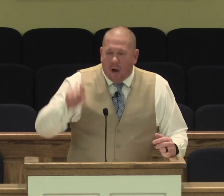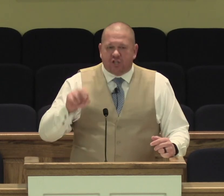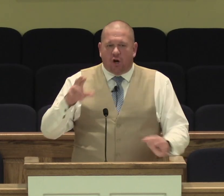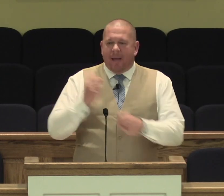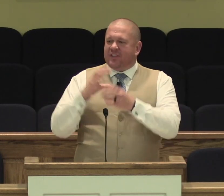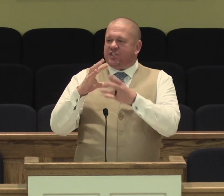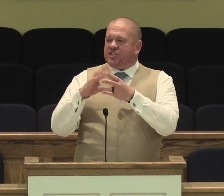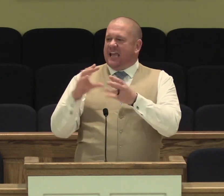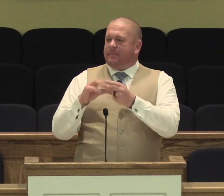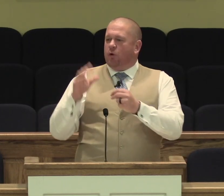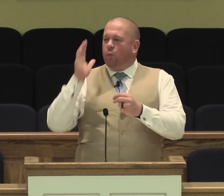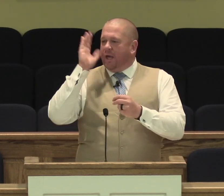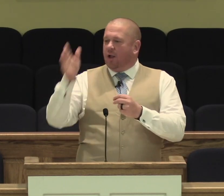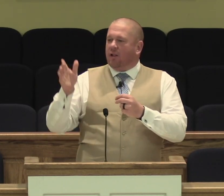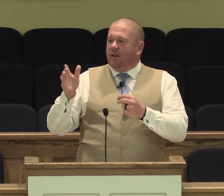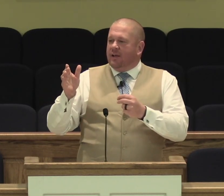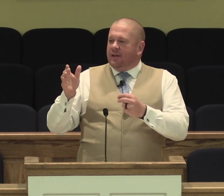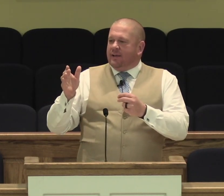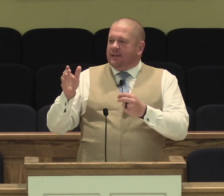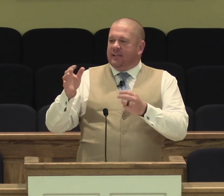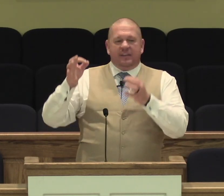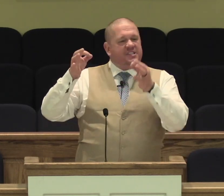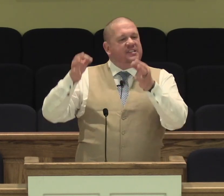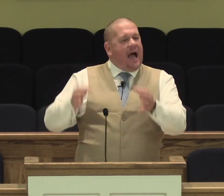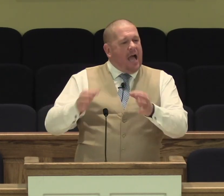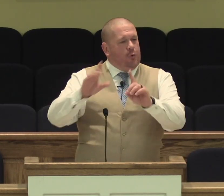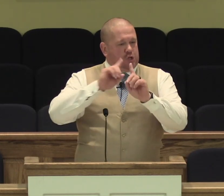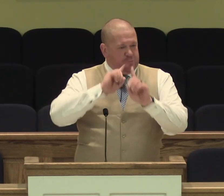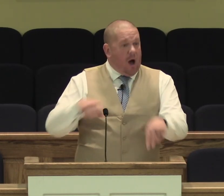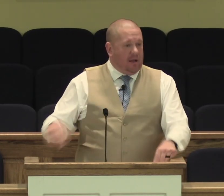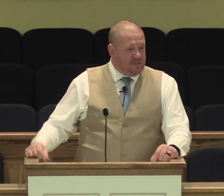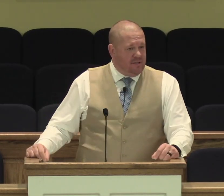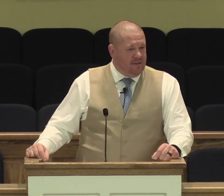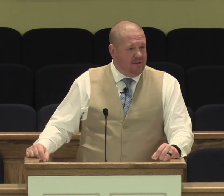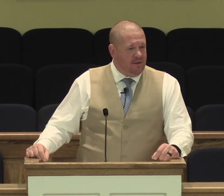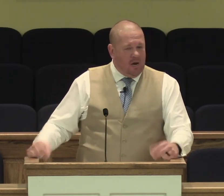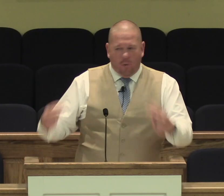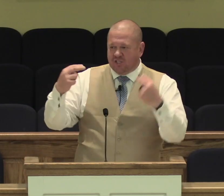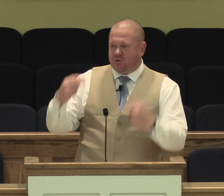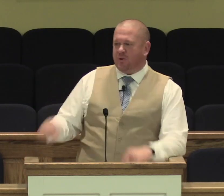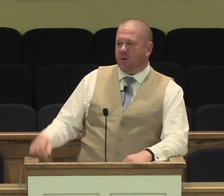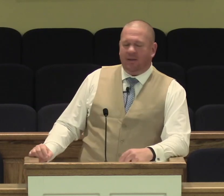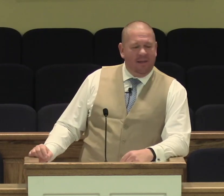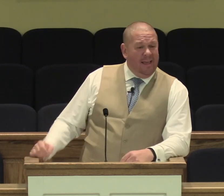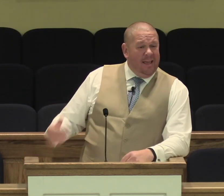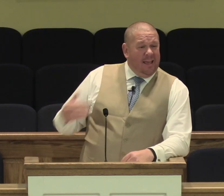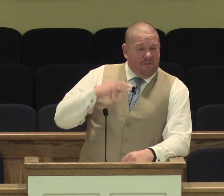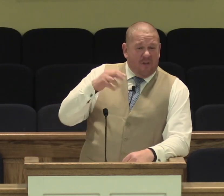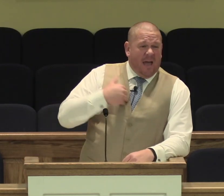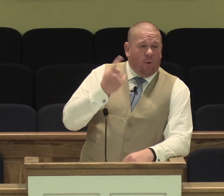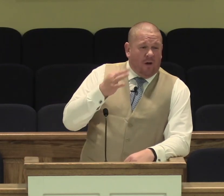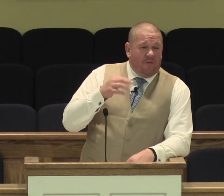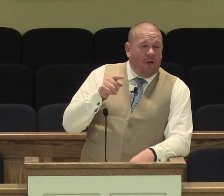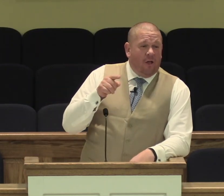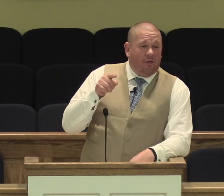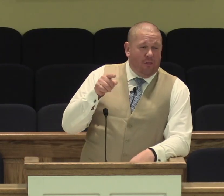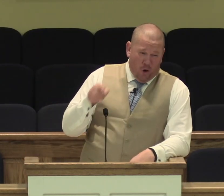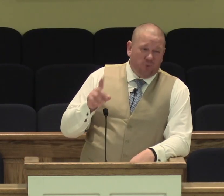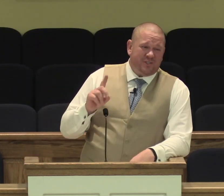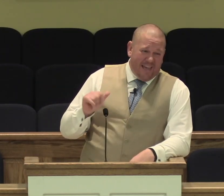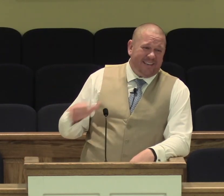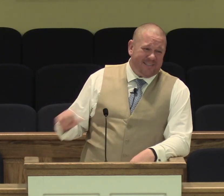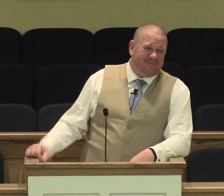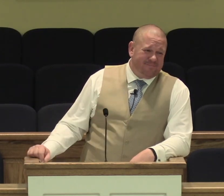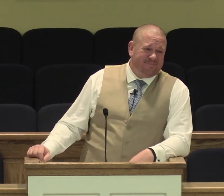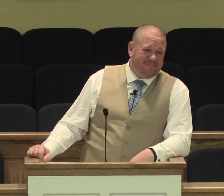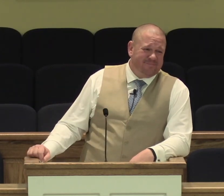this question or make this statement will decide your response. All right, watch this real quickly. Have you ever had one of